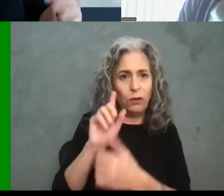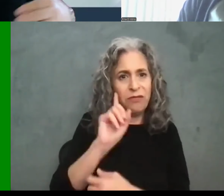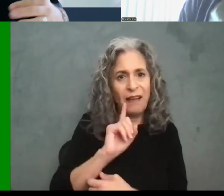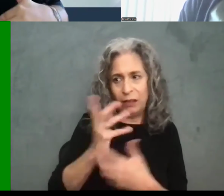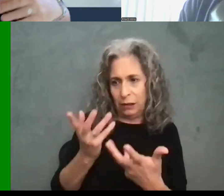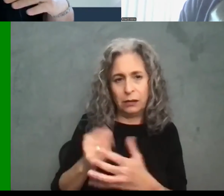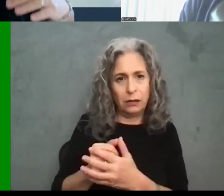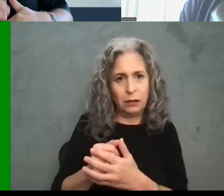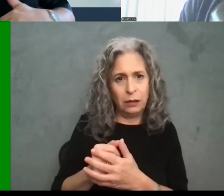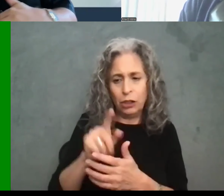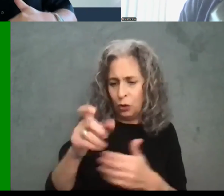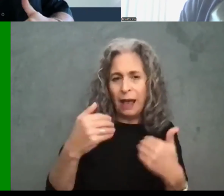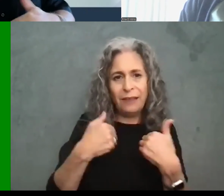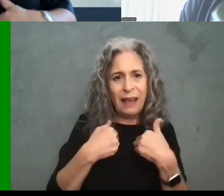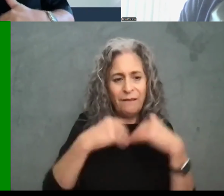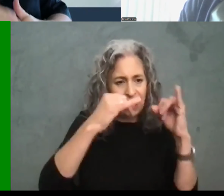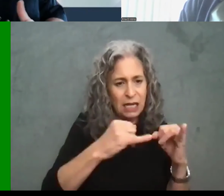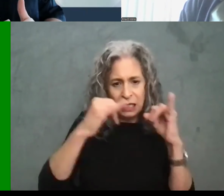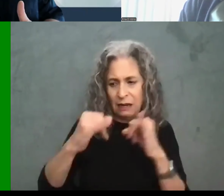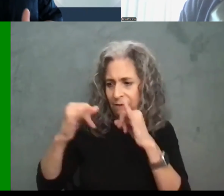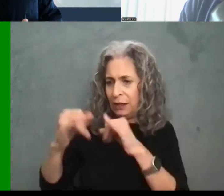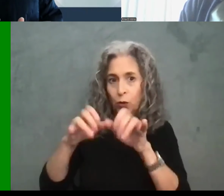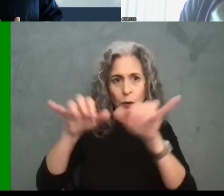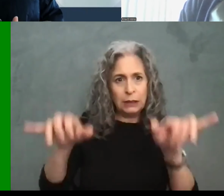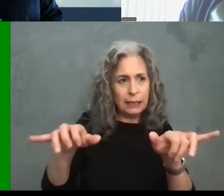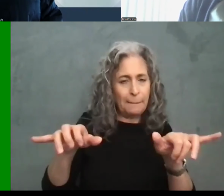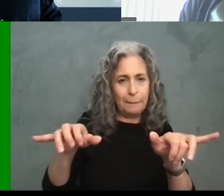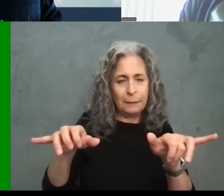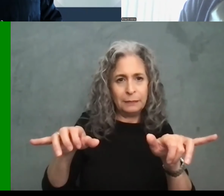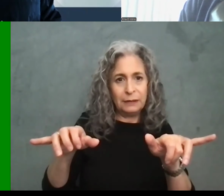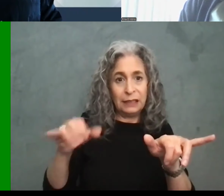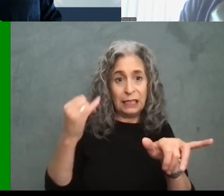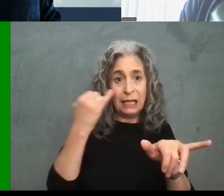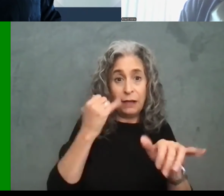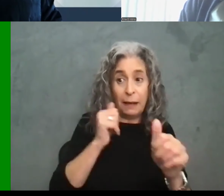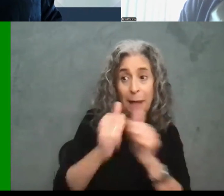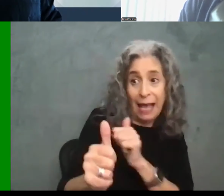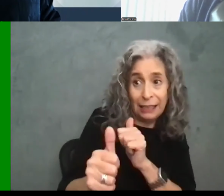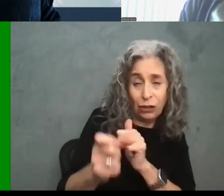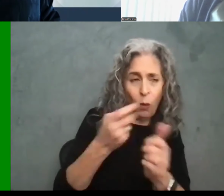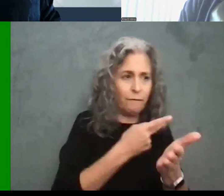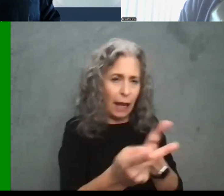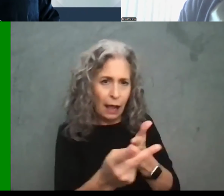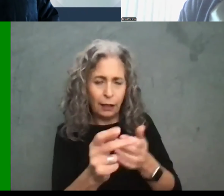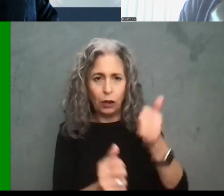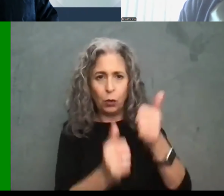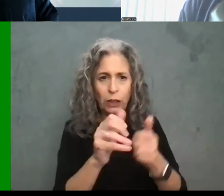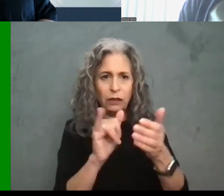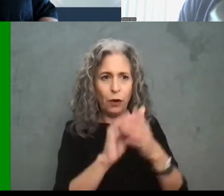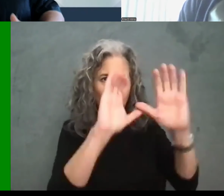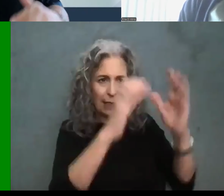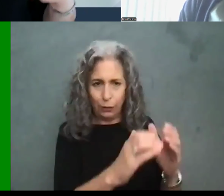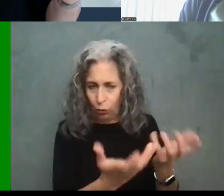So you got to have a sort of individual system to say, is it a pass or fail under those